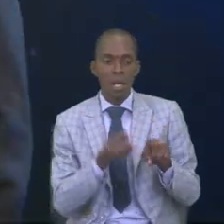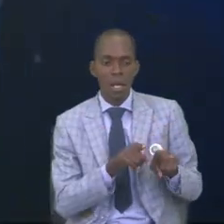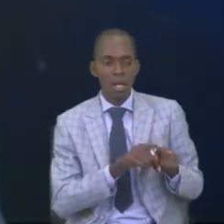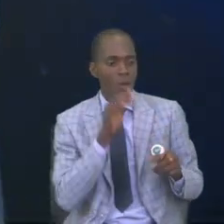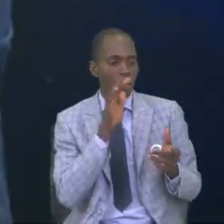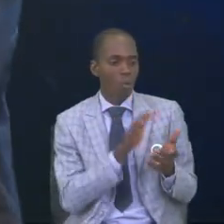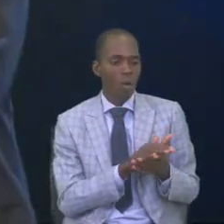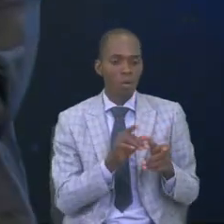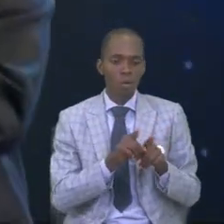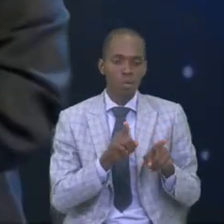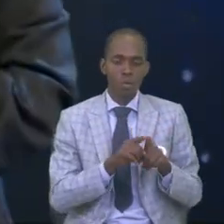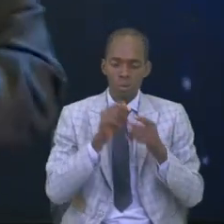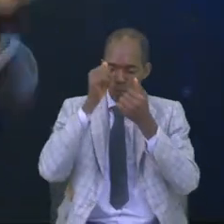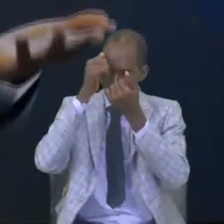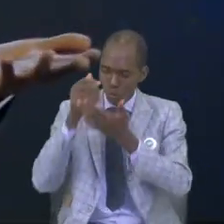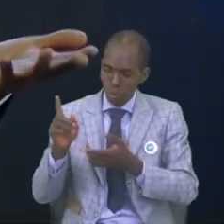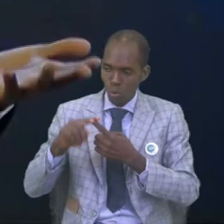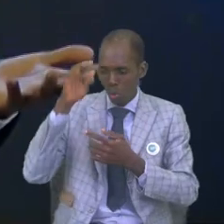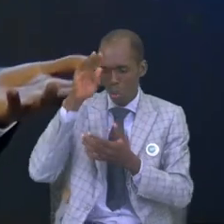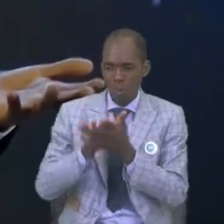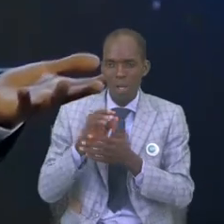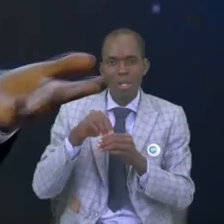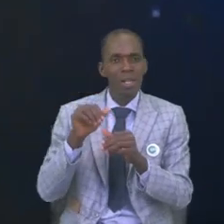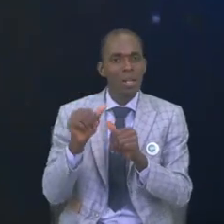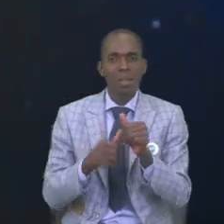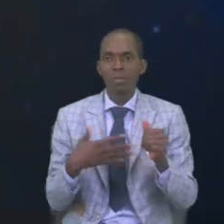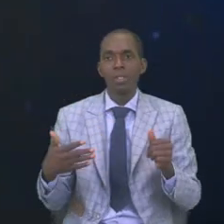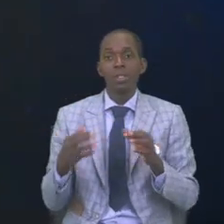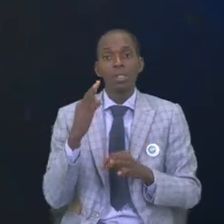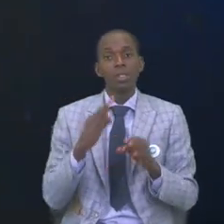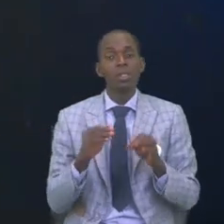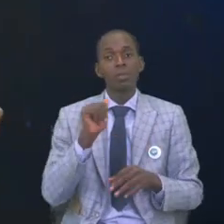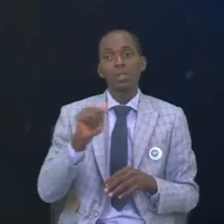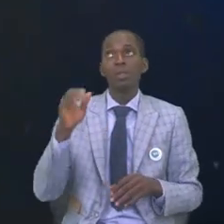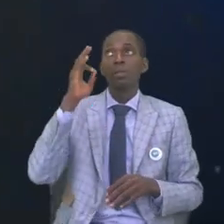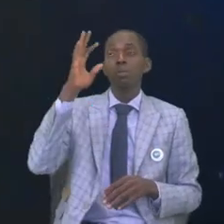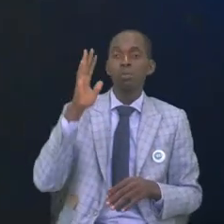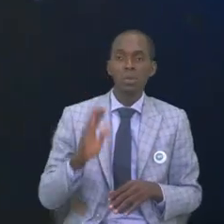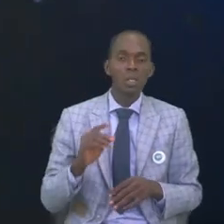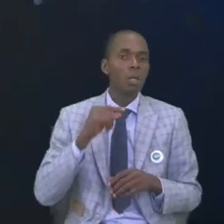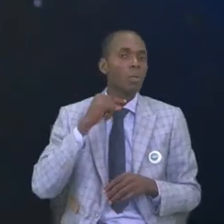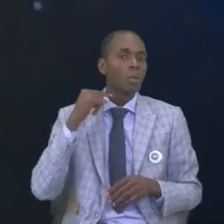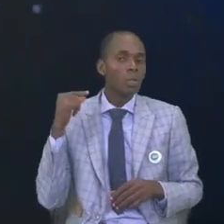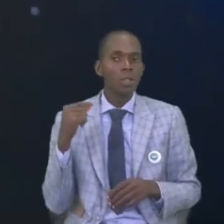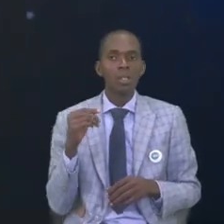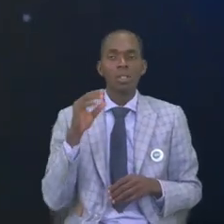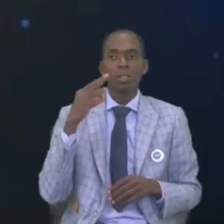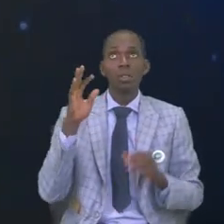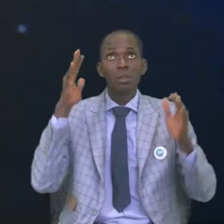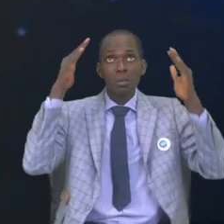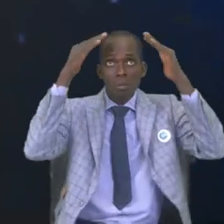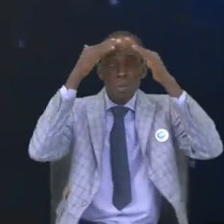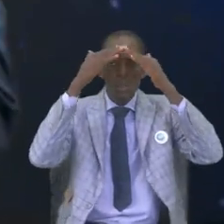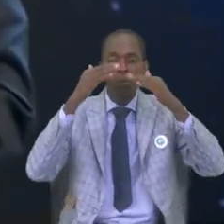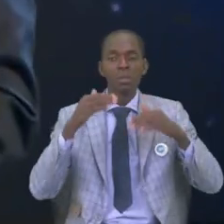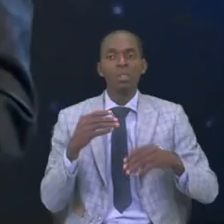to the husband in everything. If a minister, if a preacher, if a pastor, if a bishop, if an